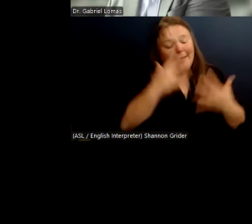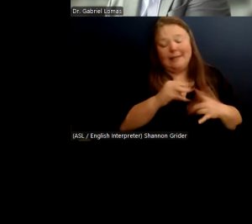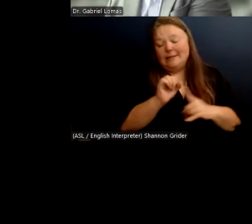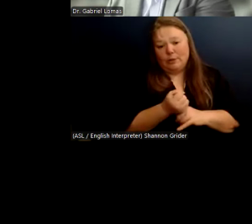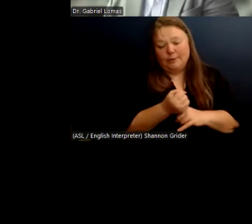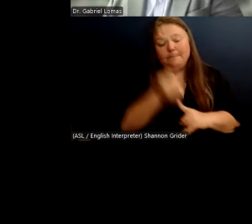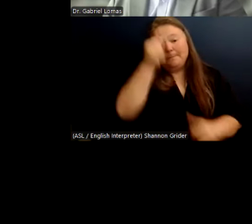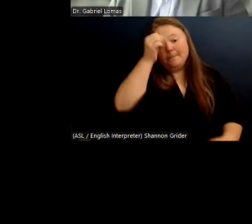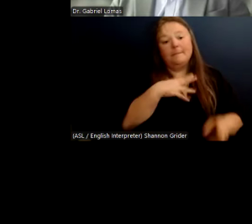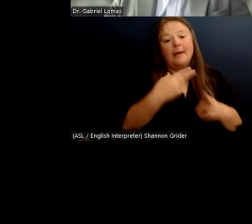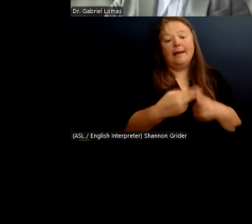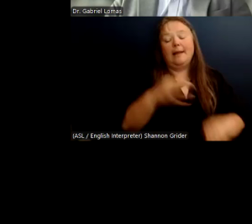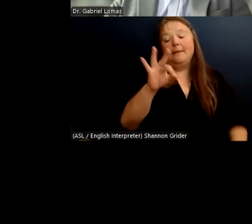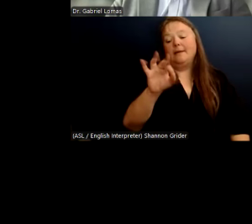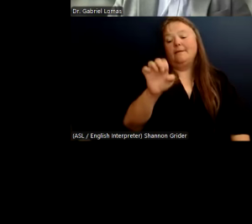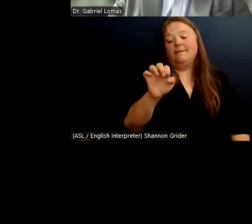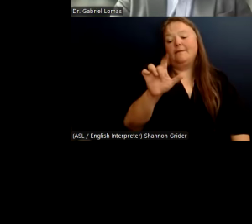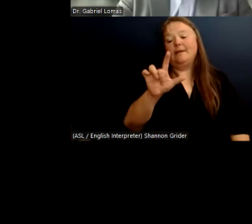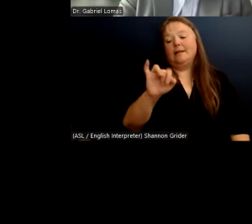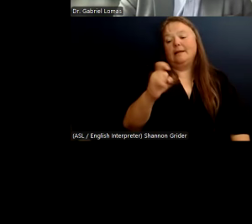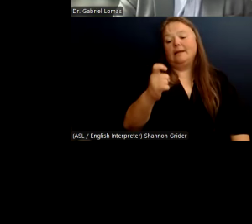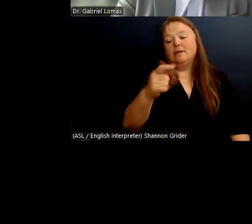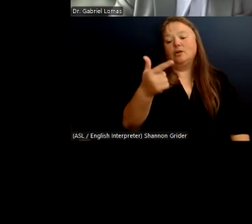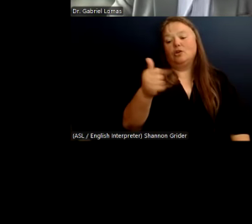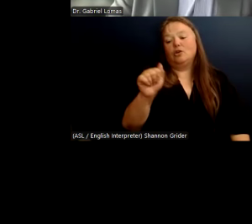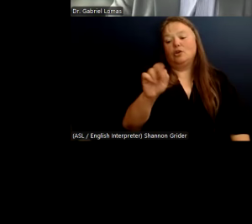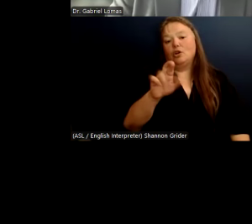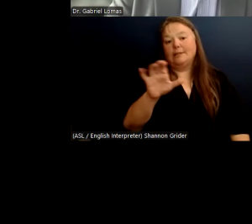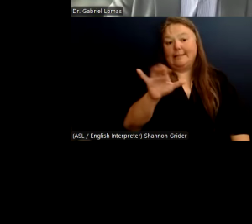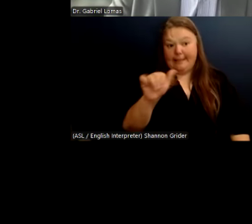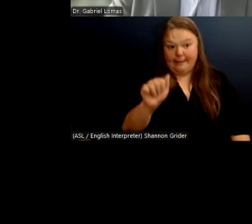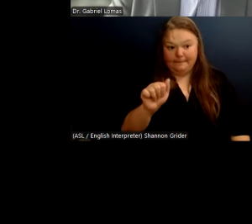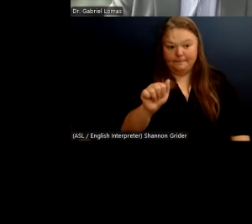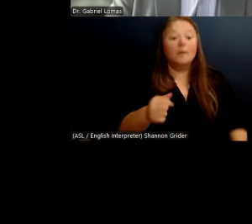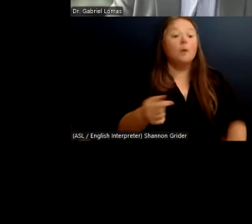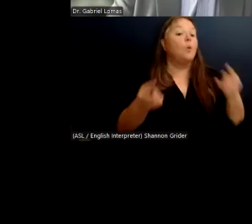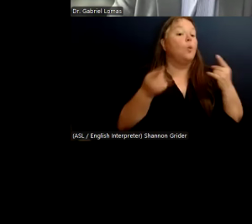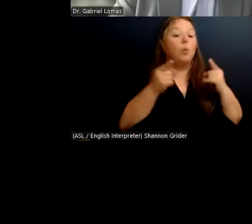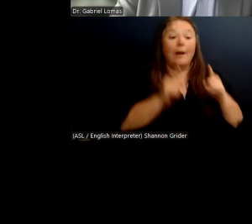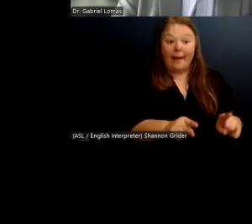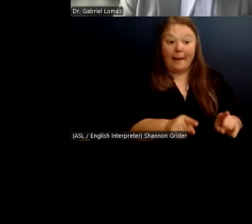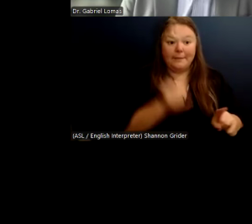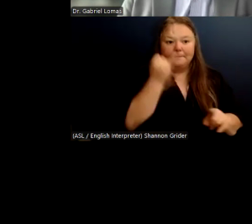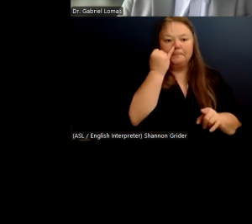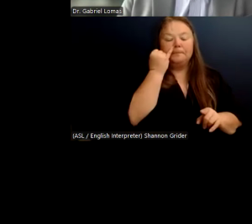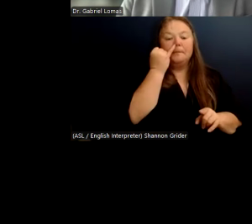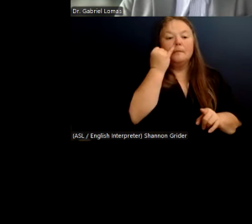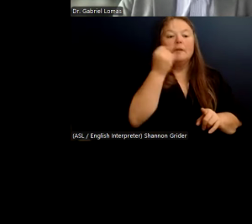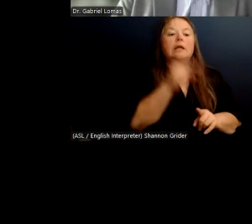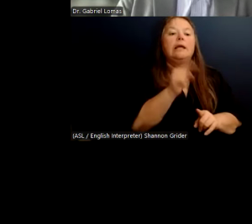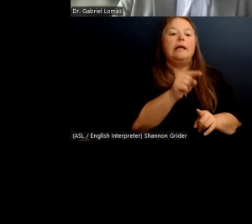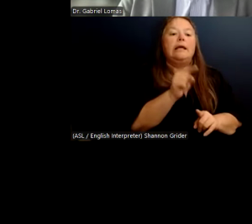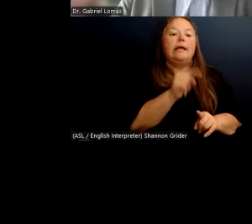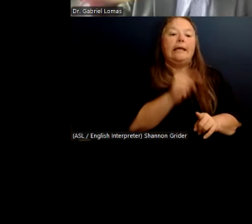named Felix Garcia. Next slide, please. So basically what happened in the case about Felix is that he,